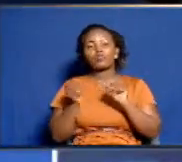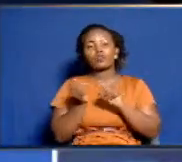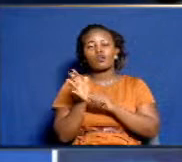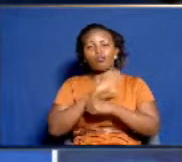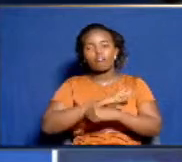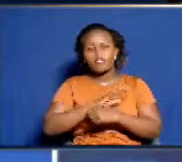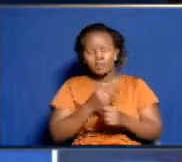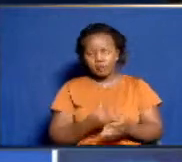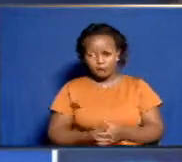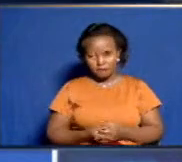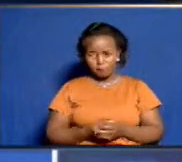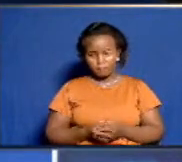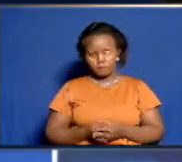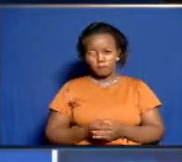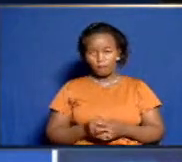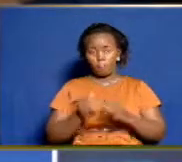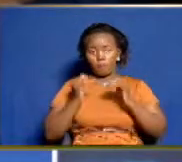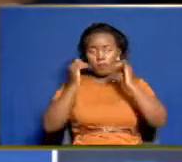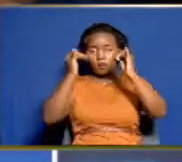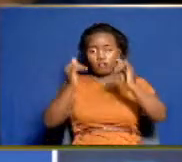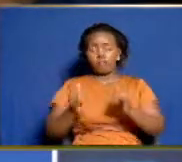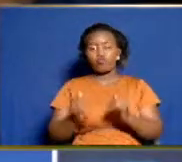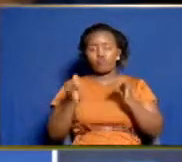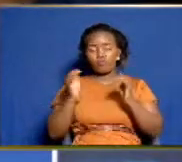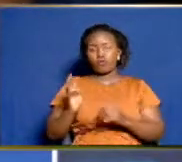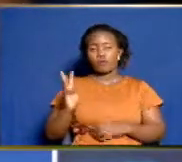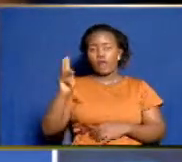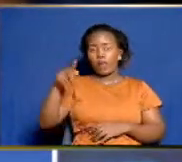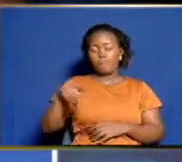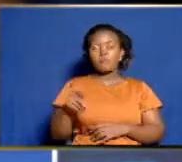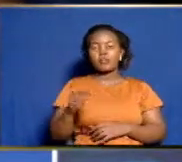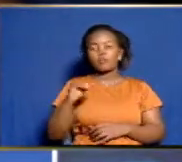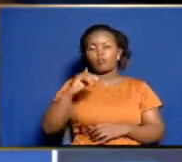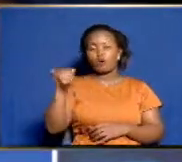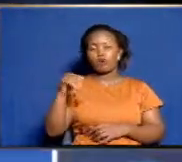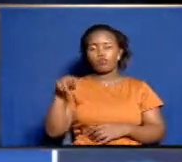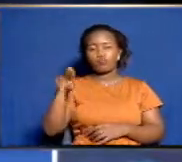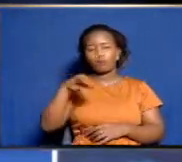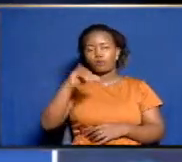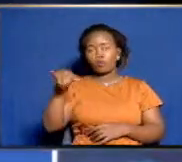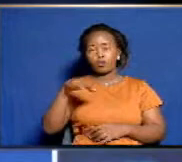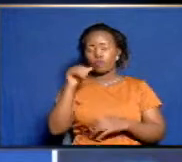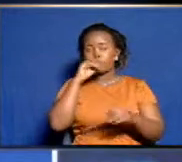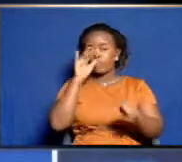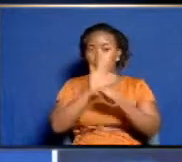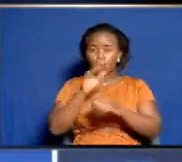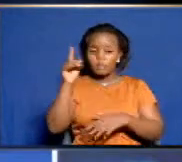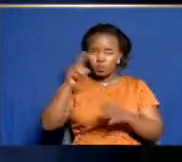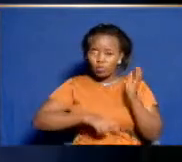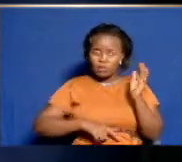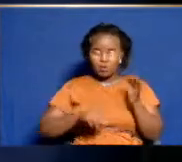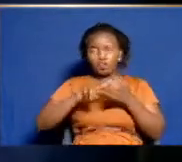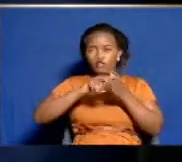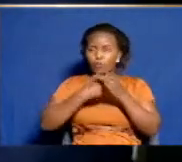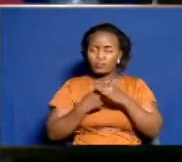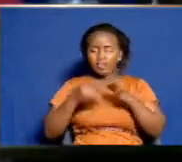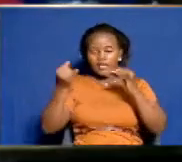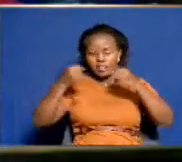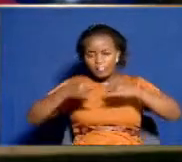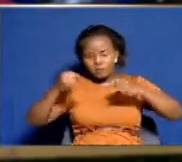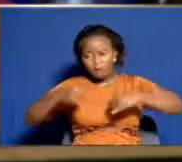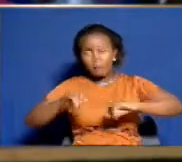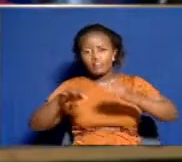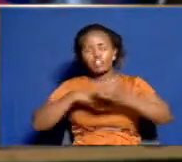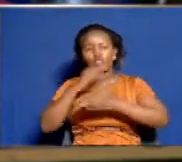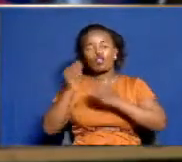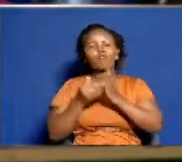Newly elected member of parliament for Juja, George Koimburi, has vowed to immediately start implementation of stalled development projects.